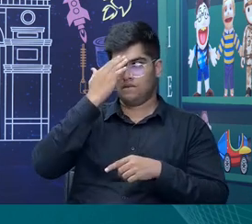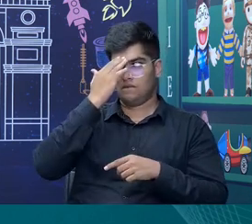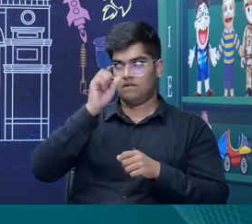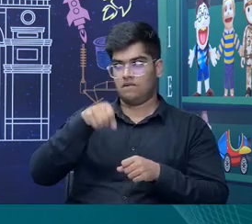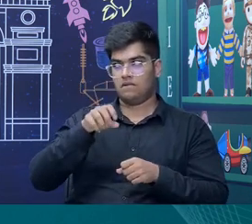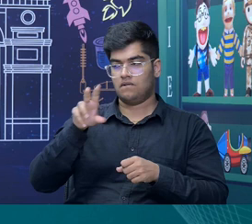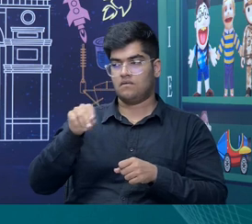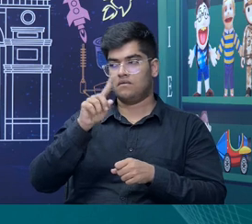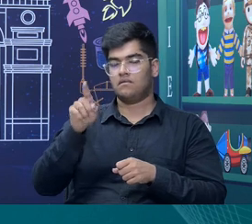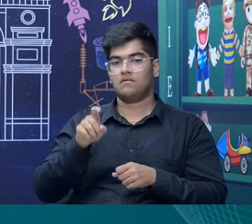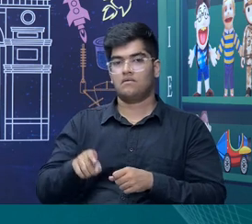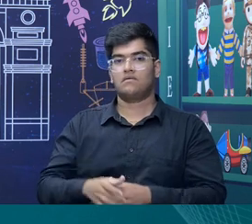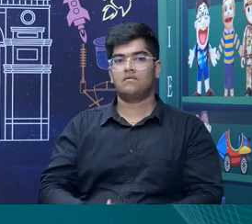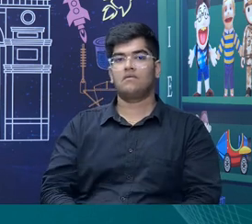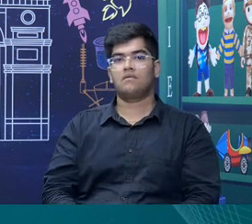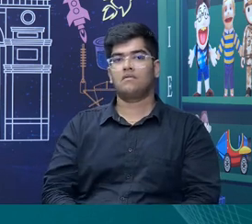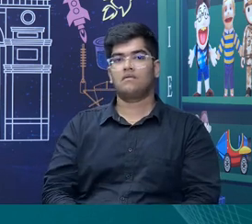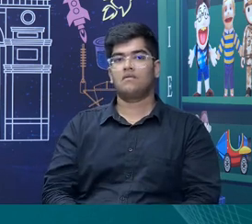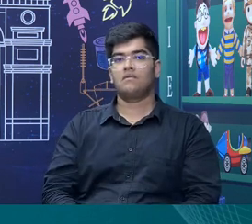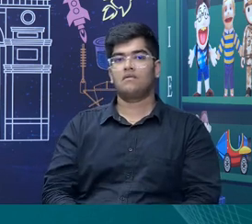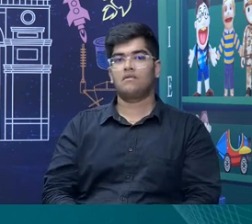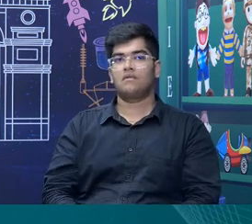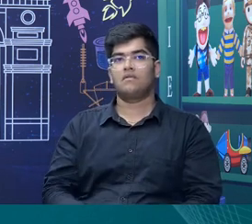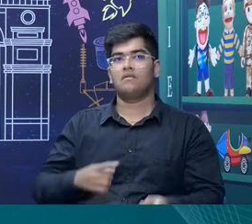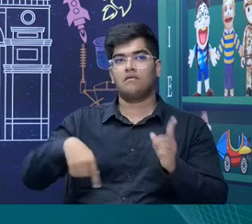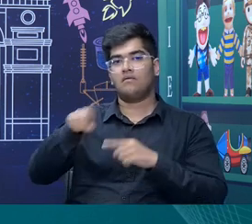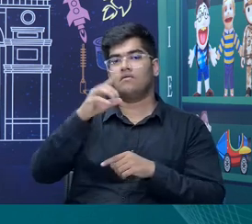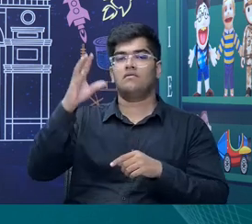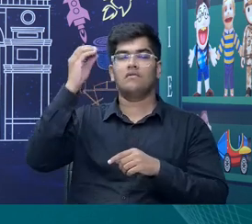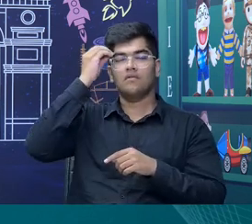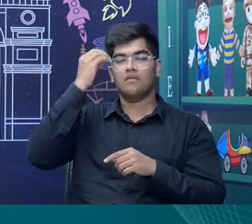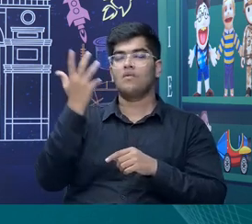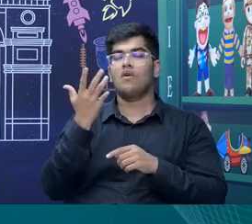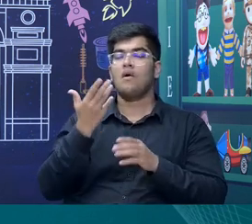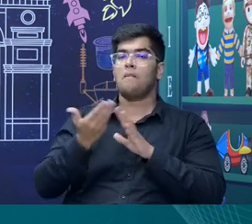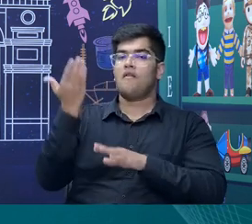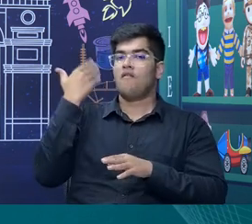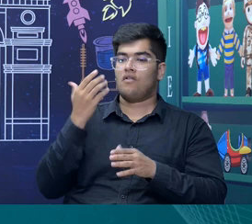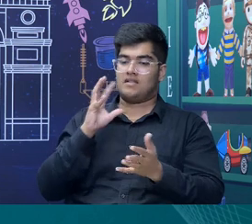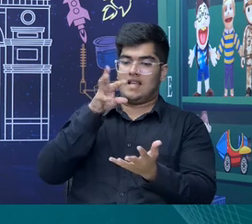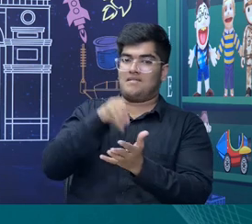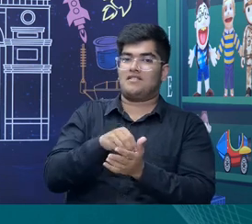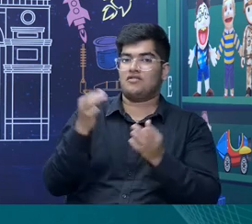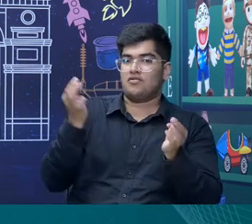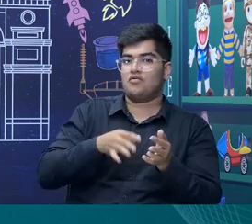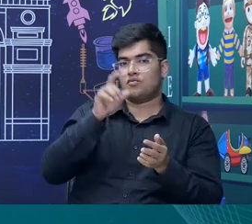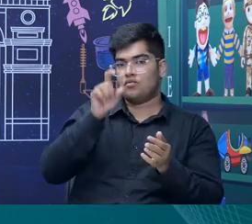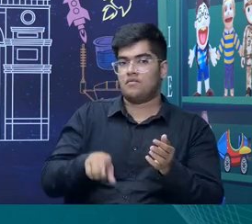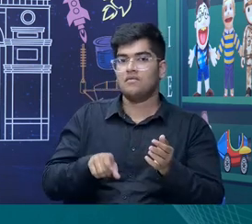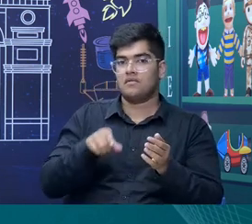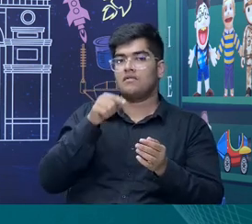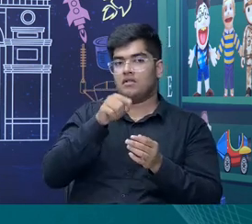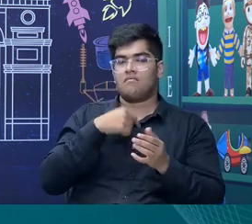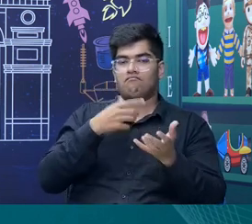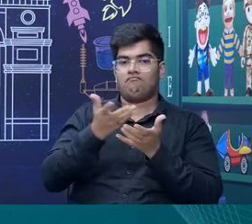not just recollect admission of our partner at that time we discussed